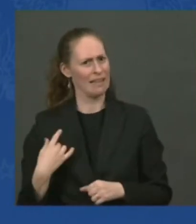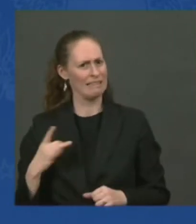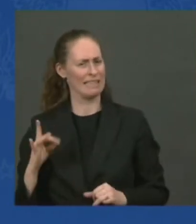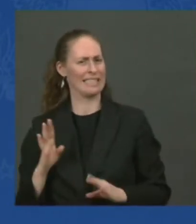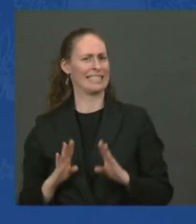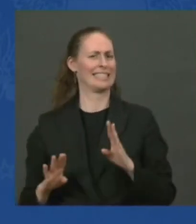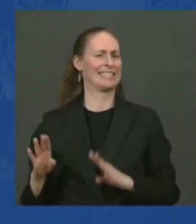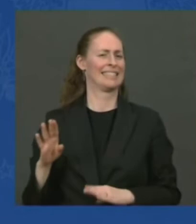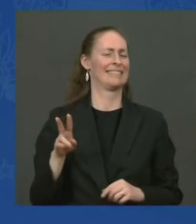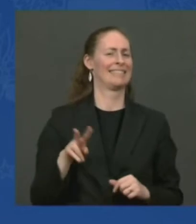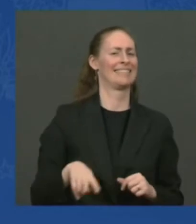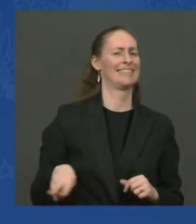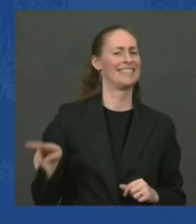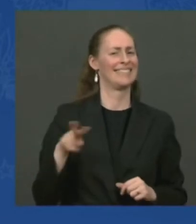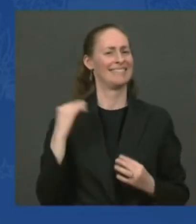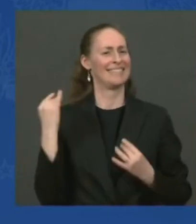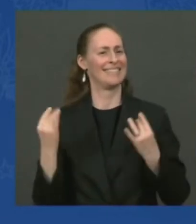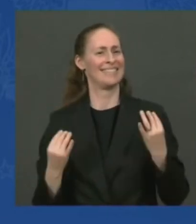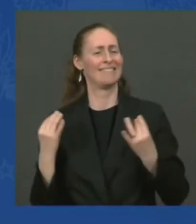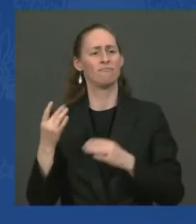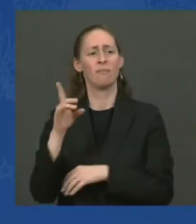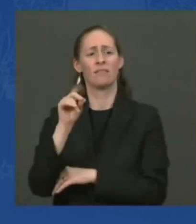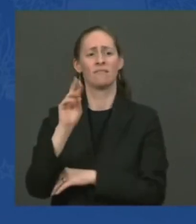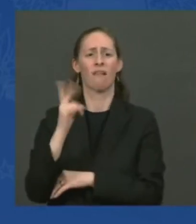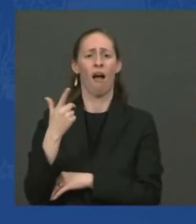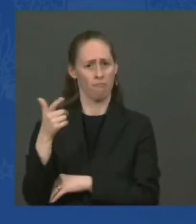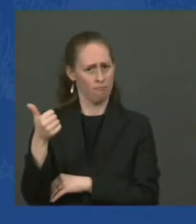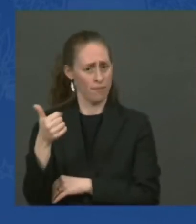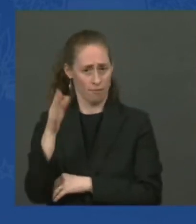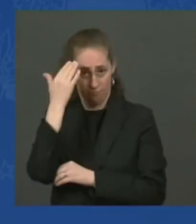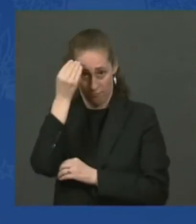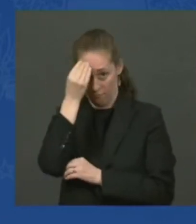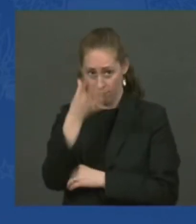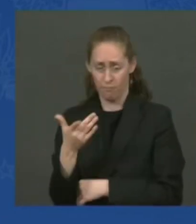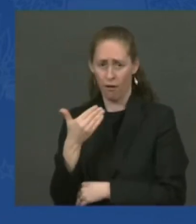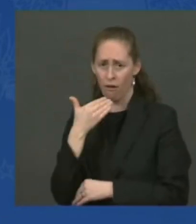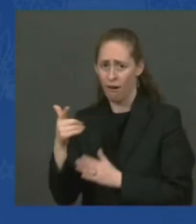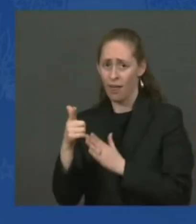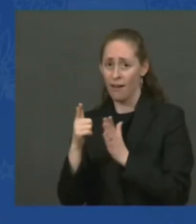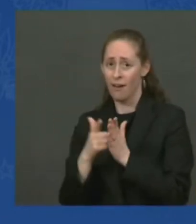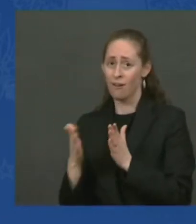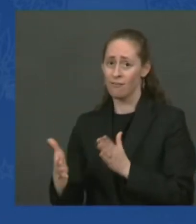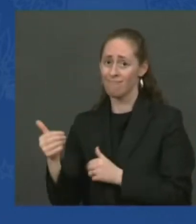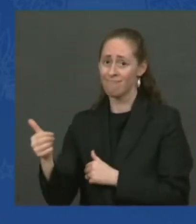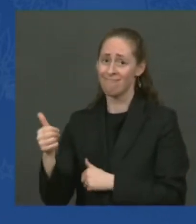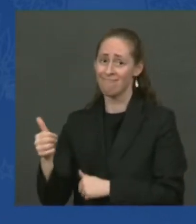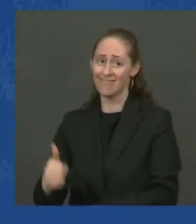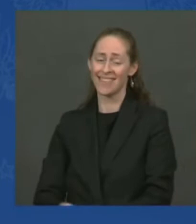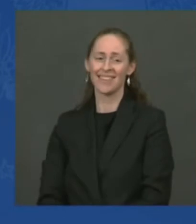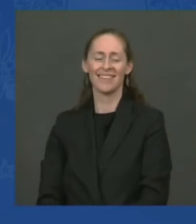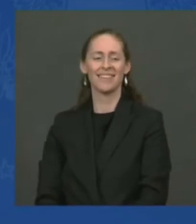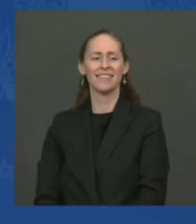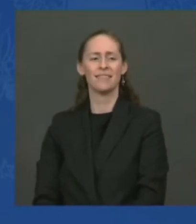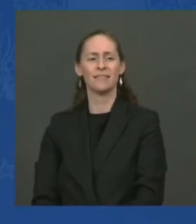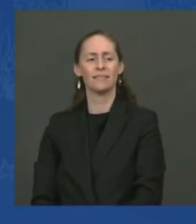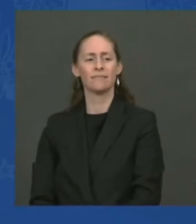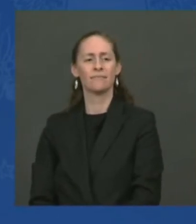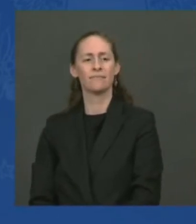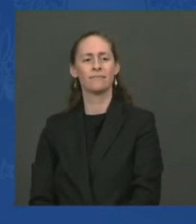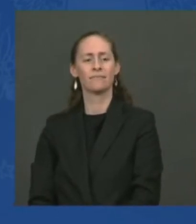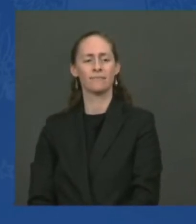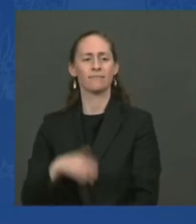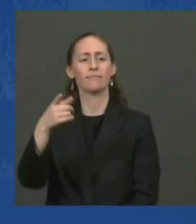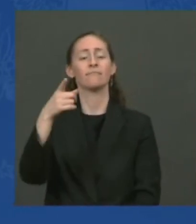And Doug's one hell of a lawyer besides. And everybody from the United States Senate, Majority Leader Schumer, and a group of